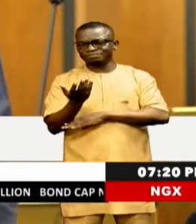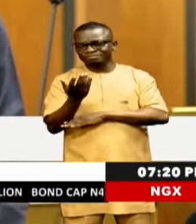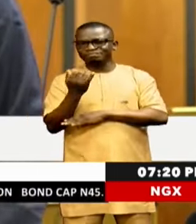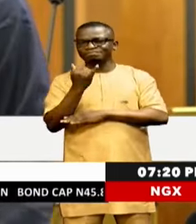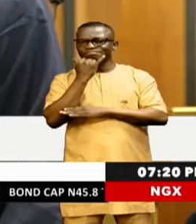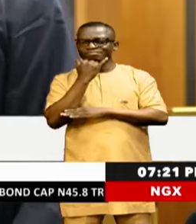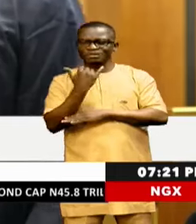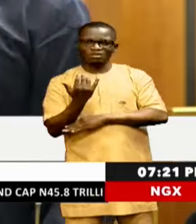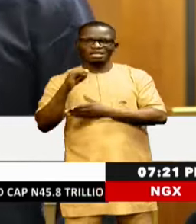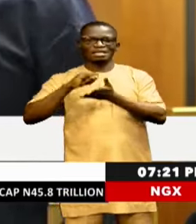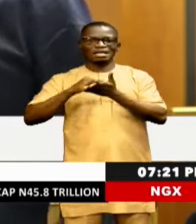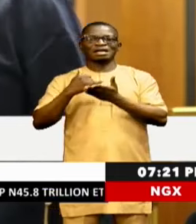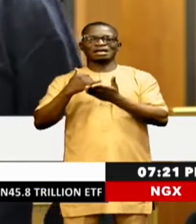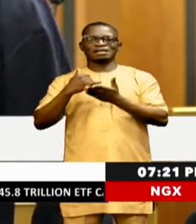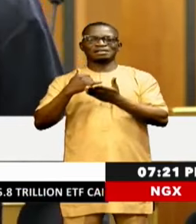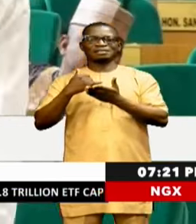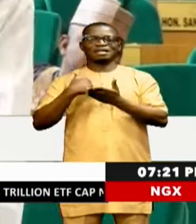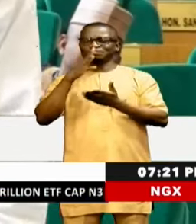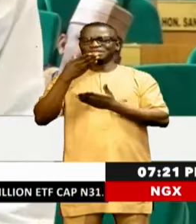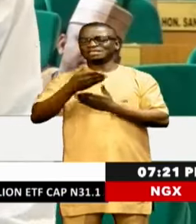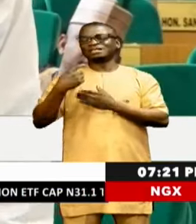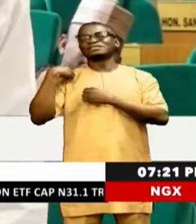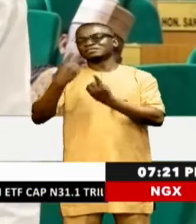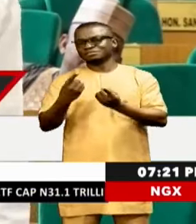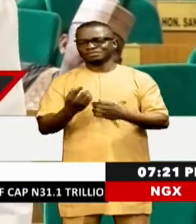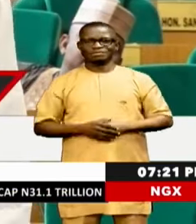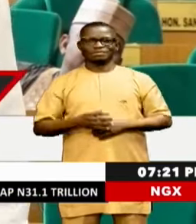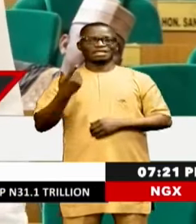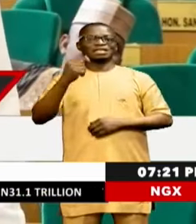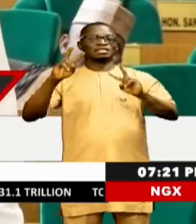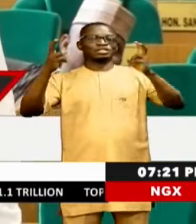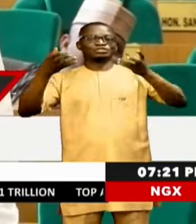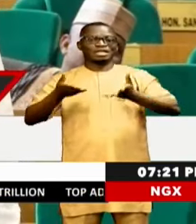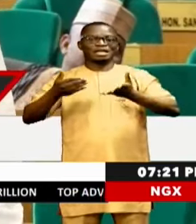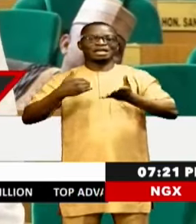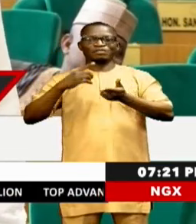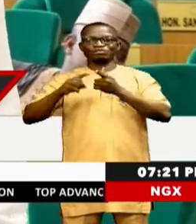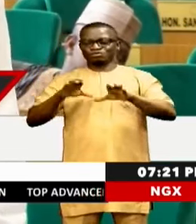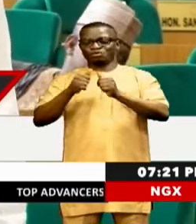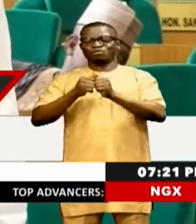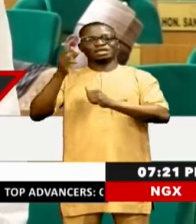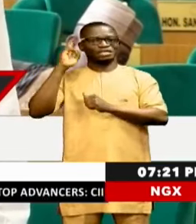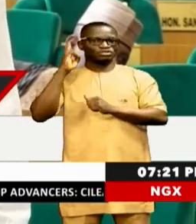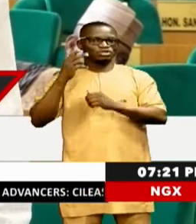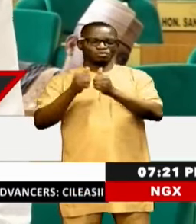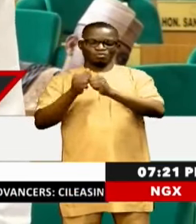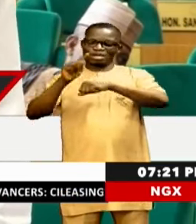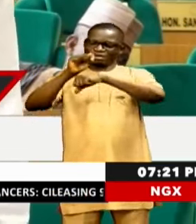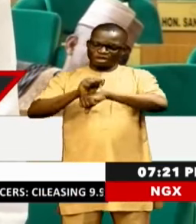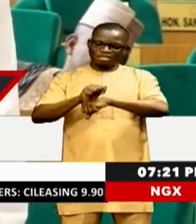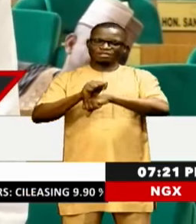error that has festered for too long. The issues here, they have to do with history, with tradition,